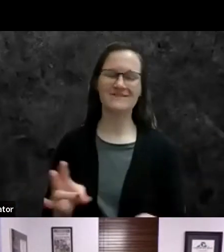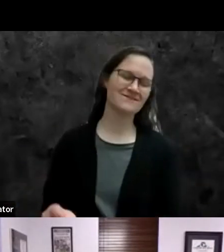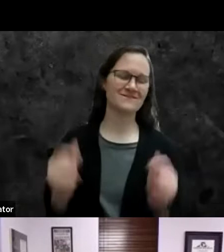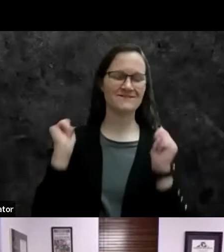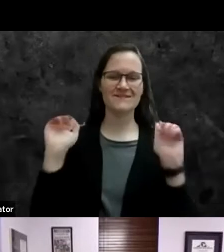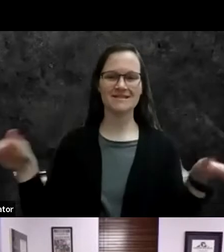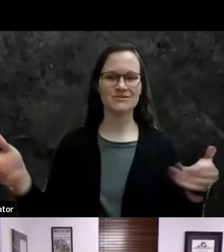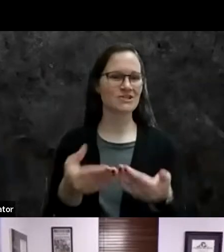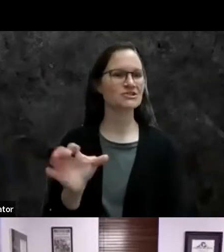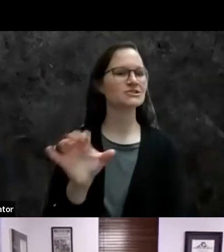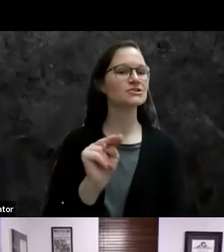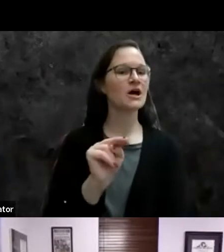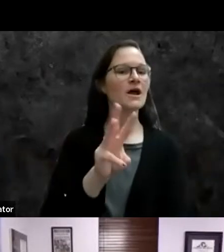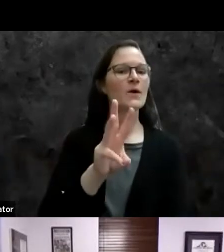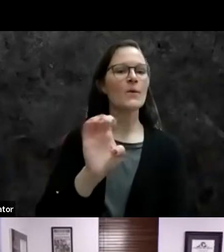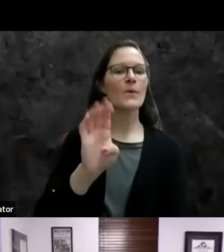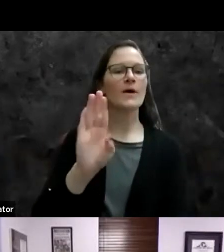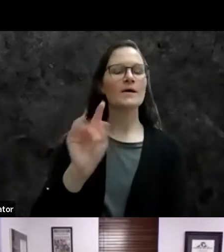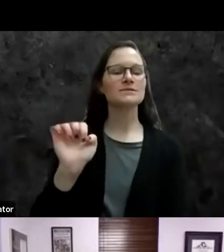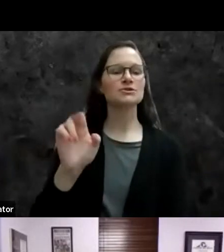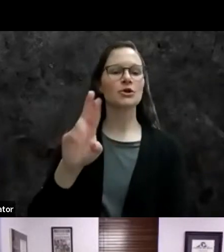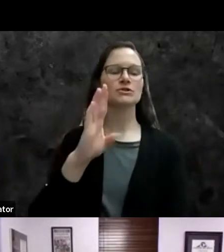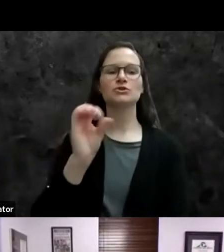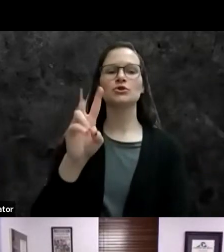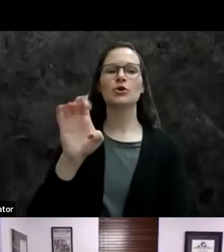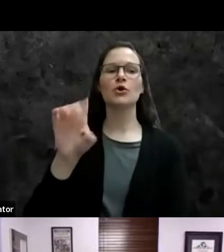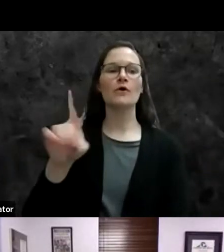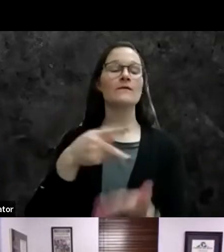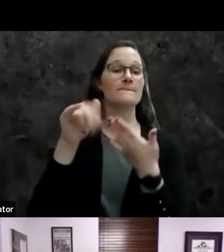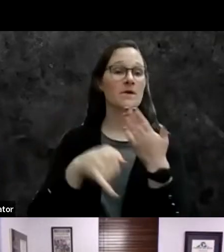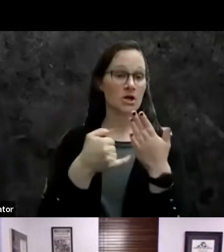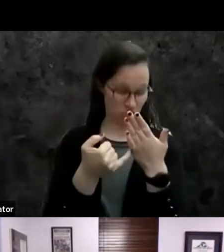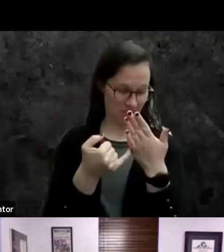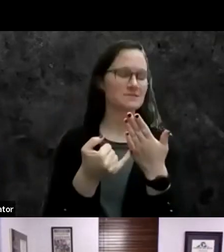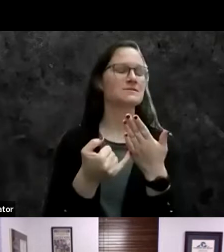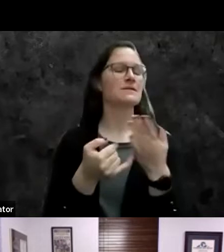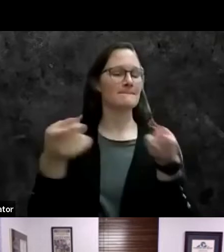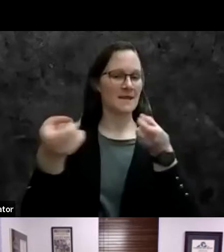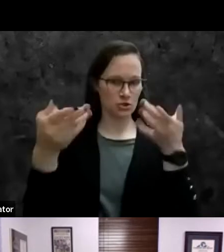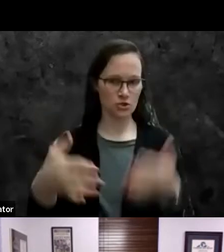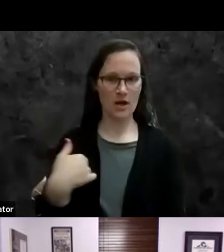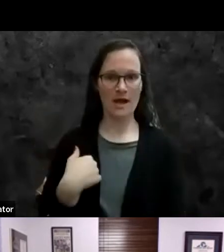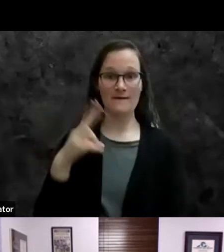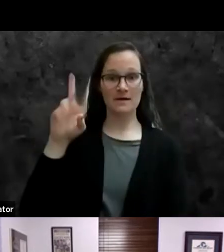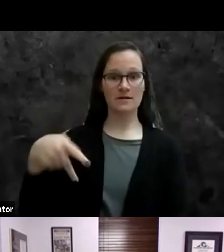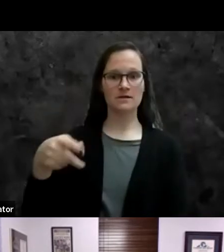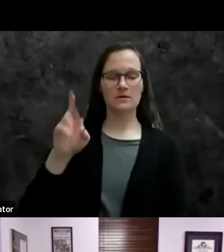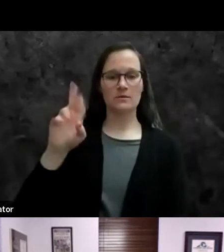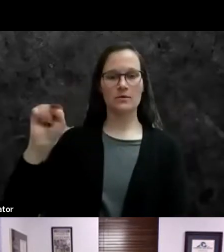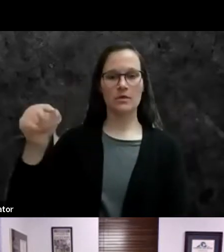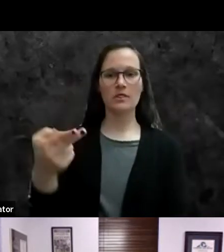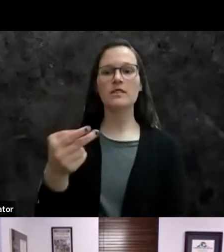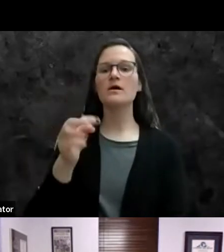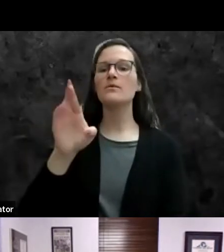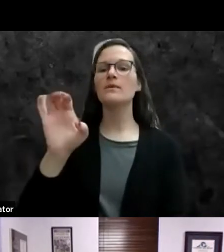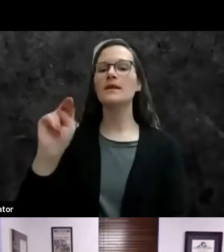Jon Webster is working as the COVID Project Manager and is kind of my right-hand person. I'm Vice Chancellor. Renay Scott is Acting